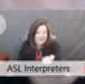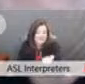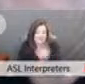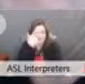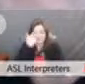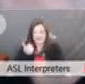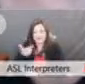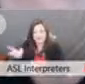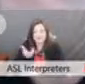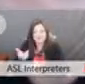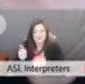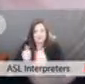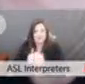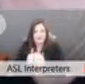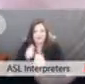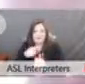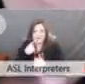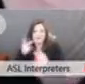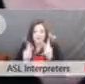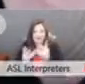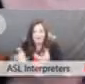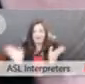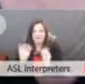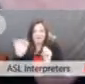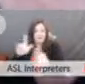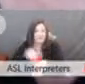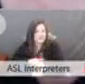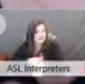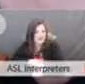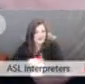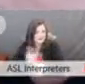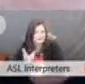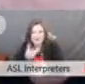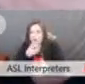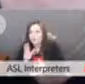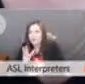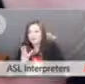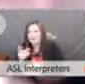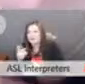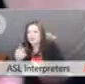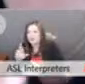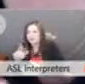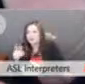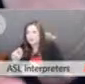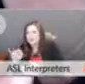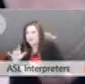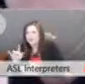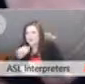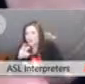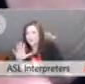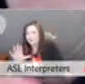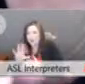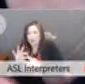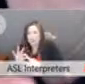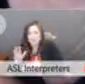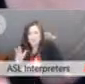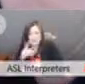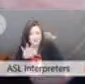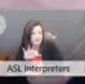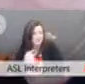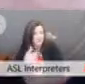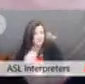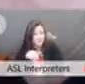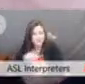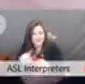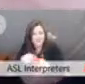dealing with the public all the time. So, Dr. Greenfield, I don't want to take away from your closing remarks, but if someone wants to address when